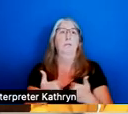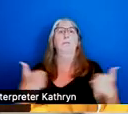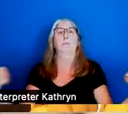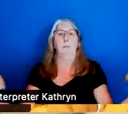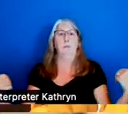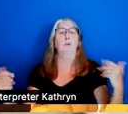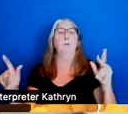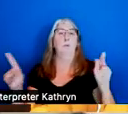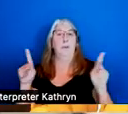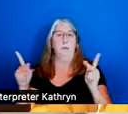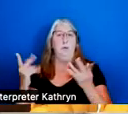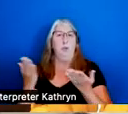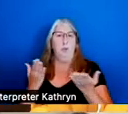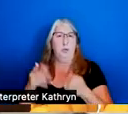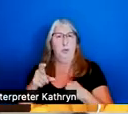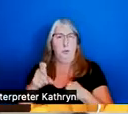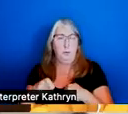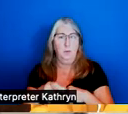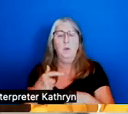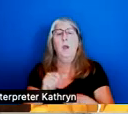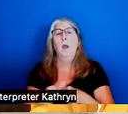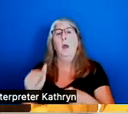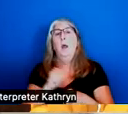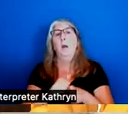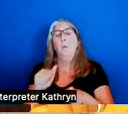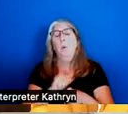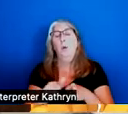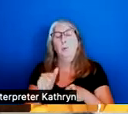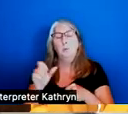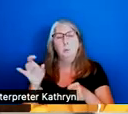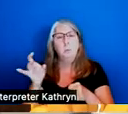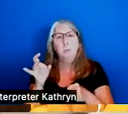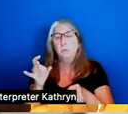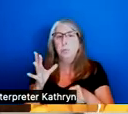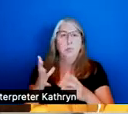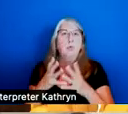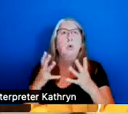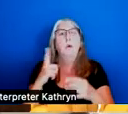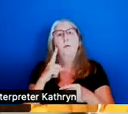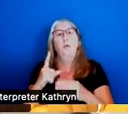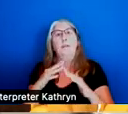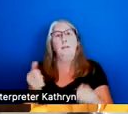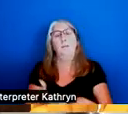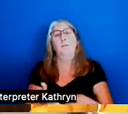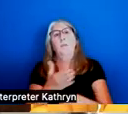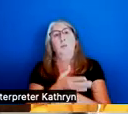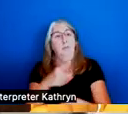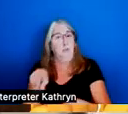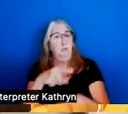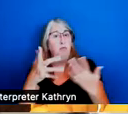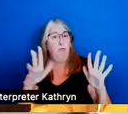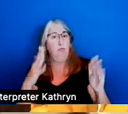to serve, I worked tirelessly to improve that system. And as you know, as all of you